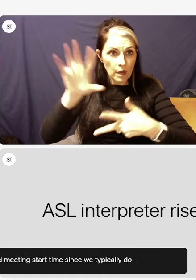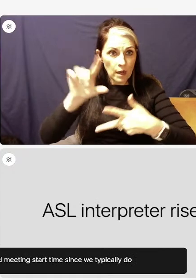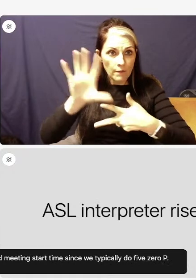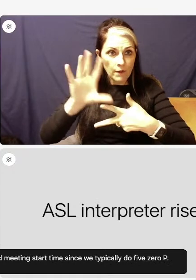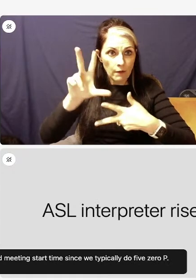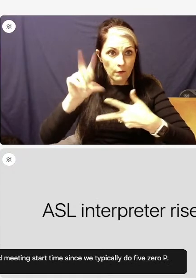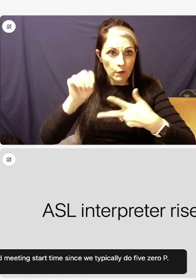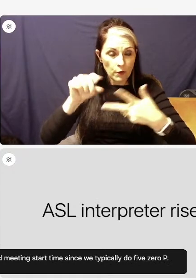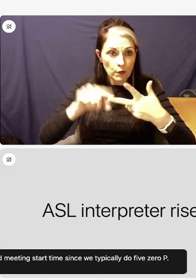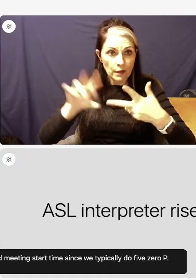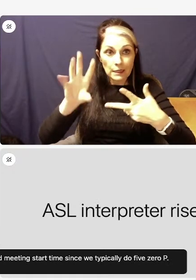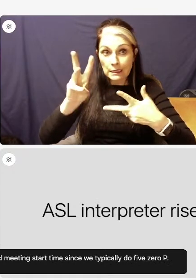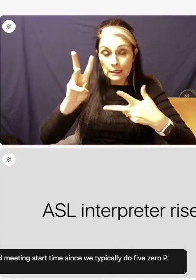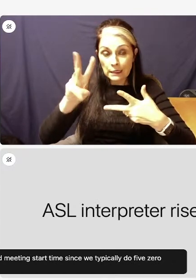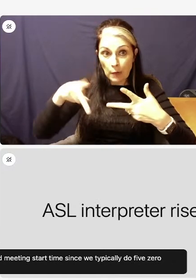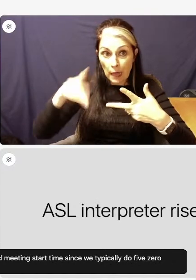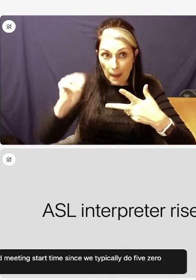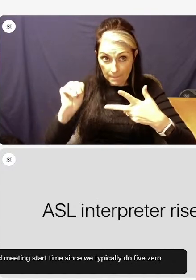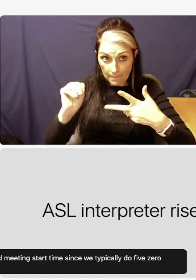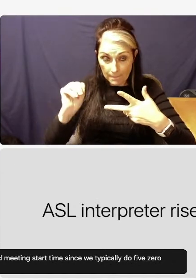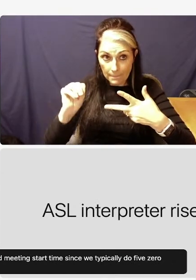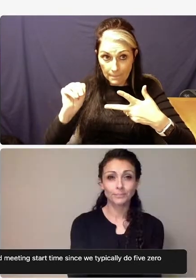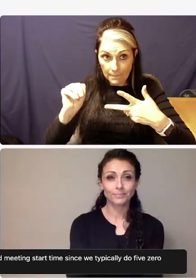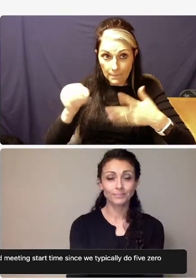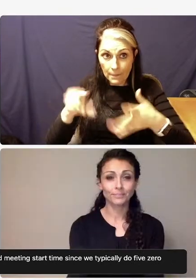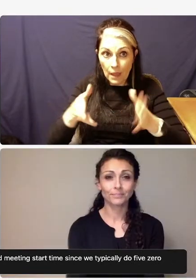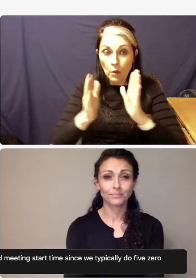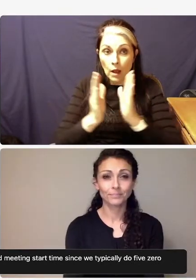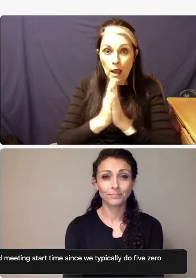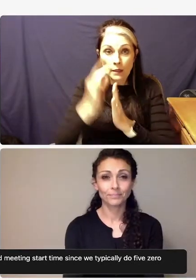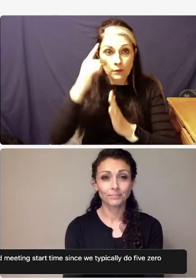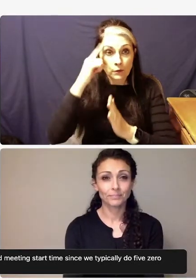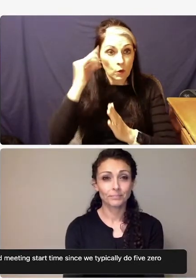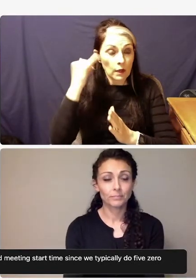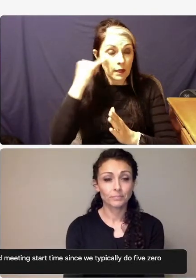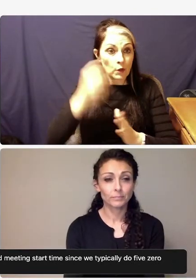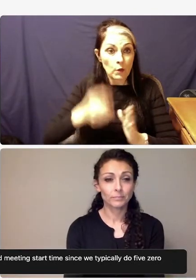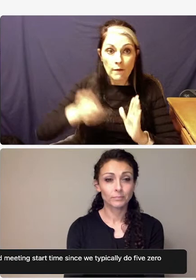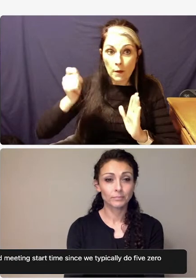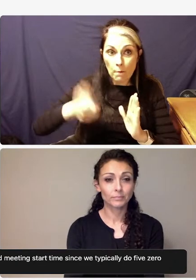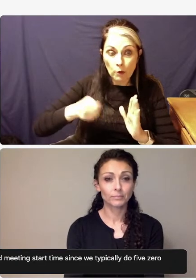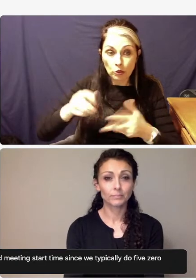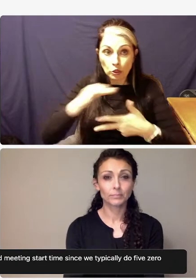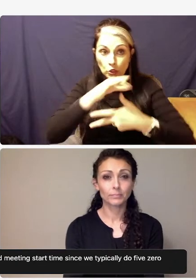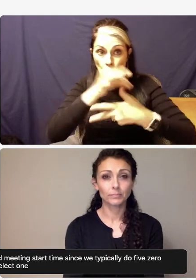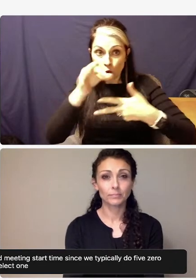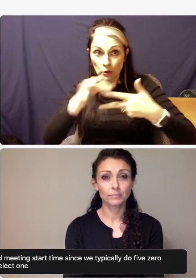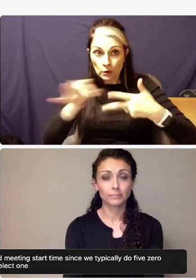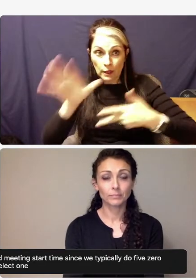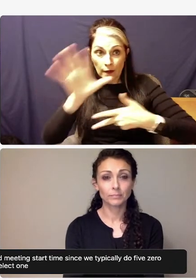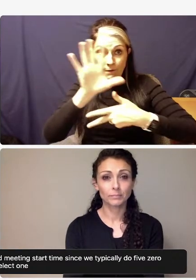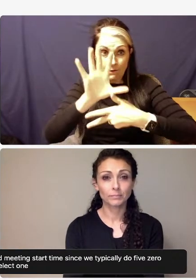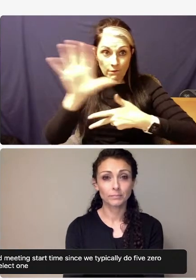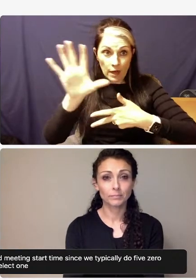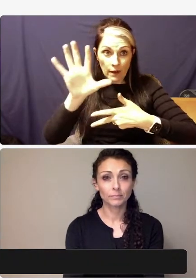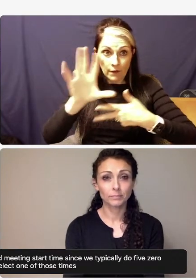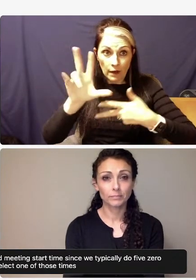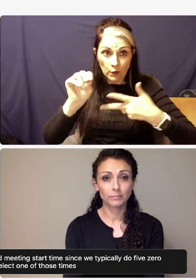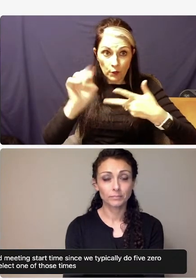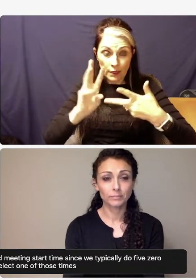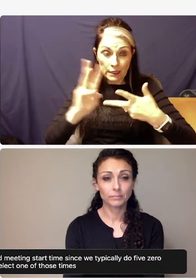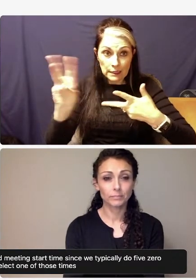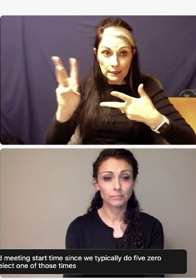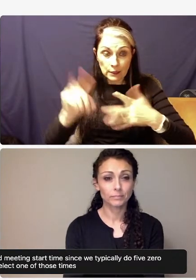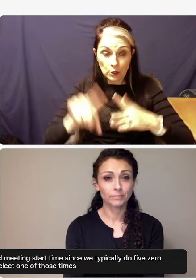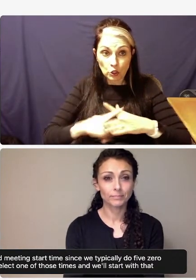p.m and 6 p.m um so what i will ask for is if there is a motion to select one of those times and we'll start with